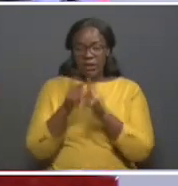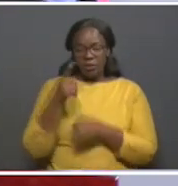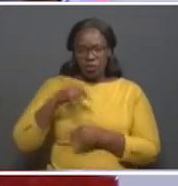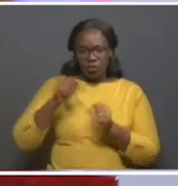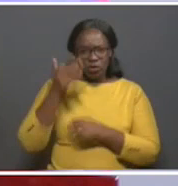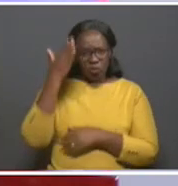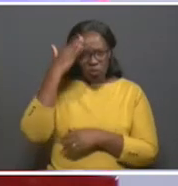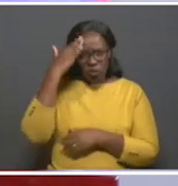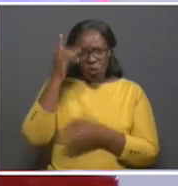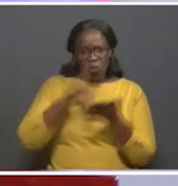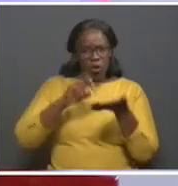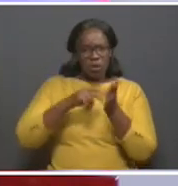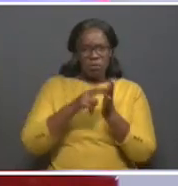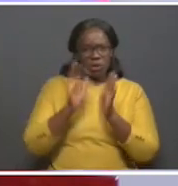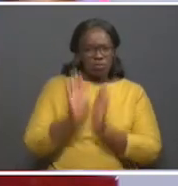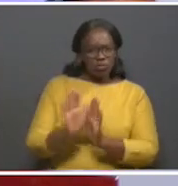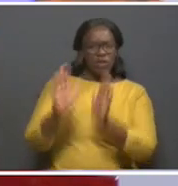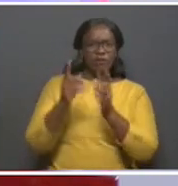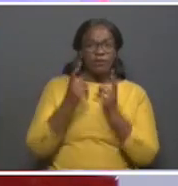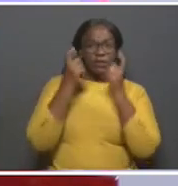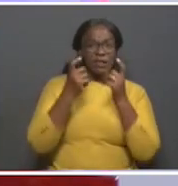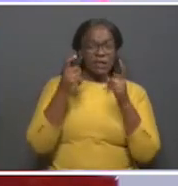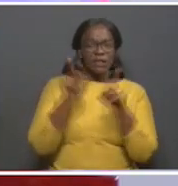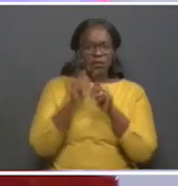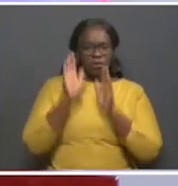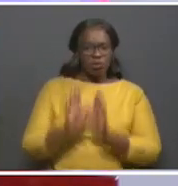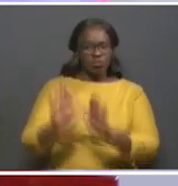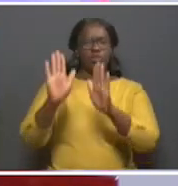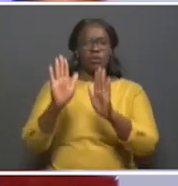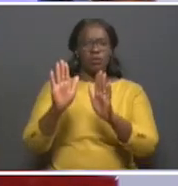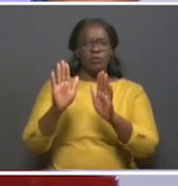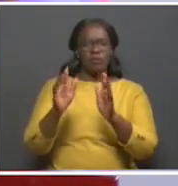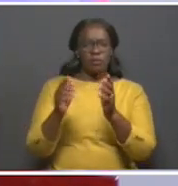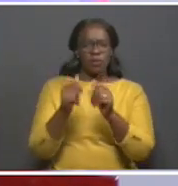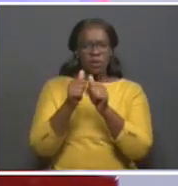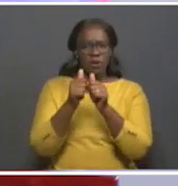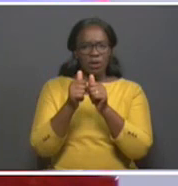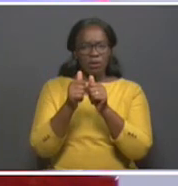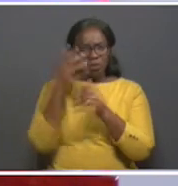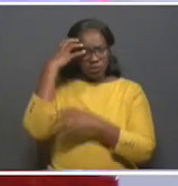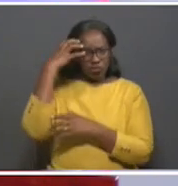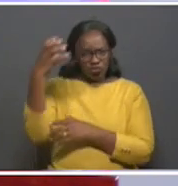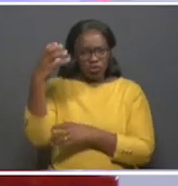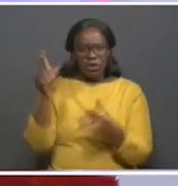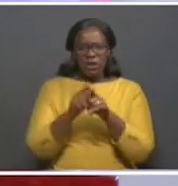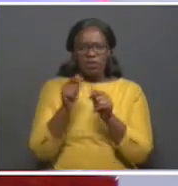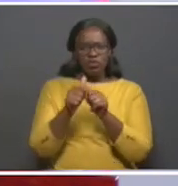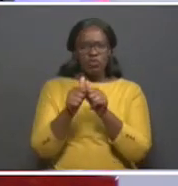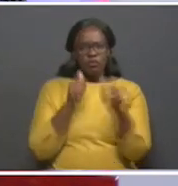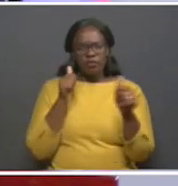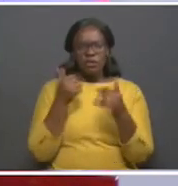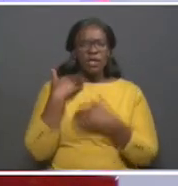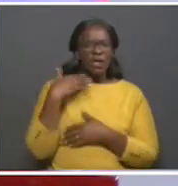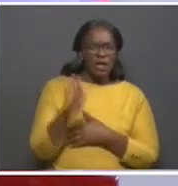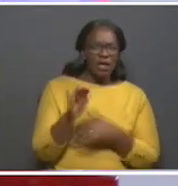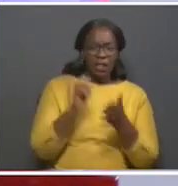it means to turn away from our sin, to turn away from rebellion, to turn away from hatred of the Lord,